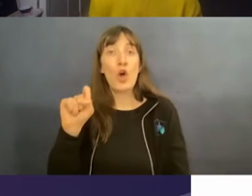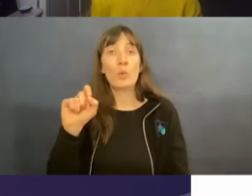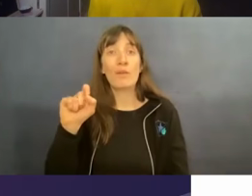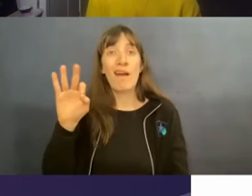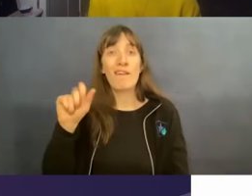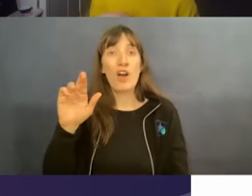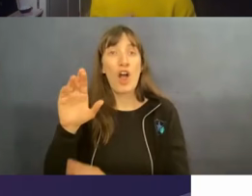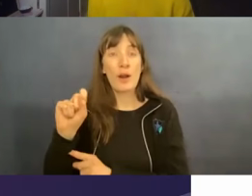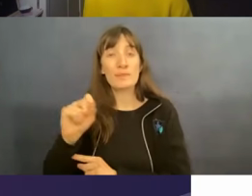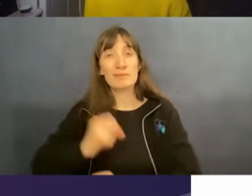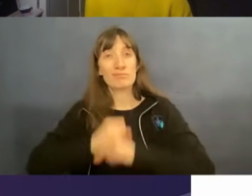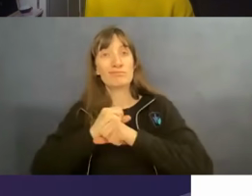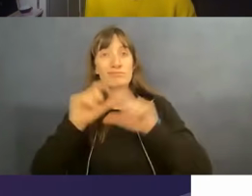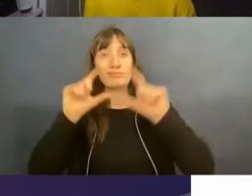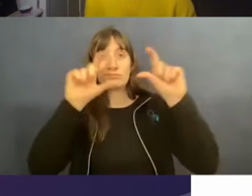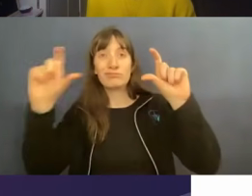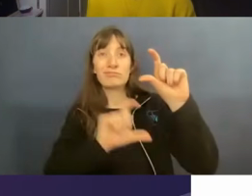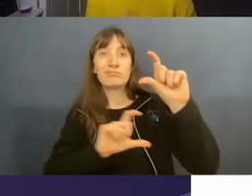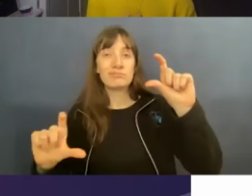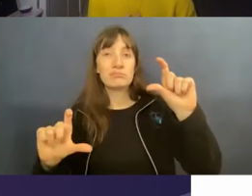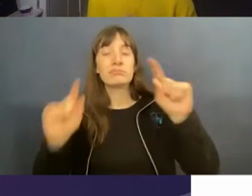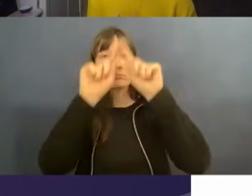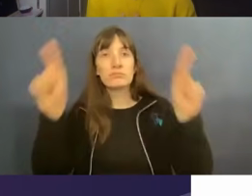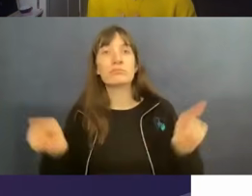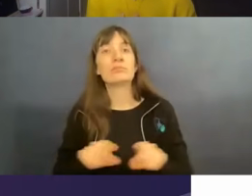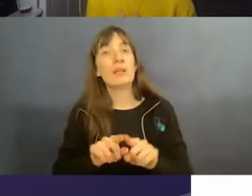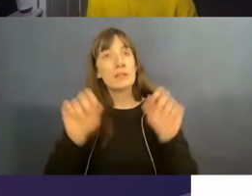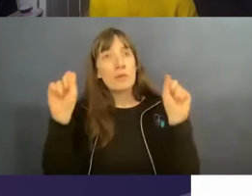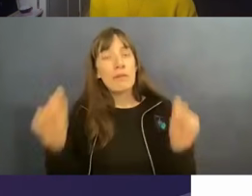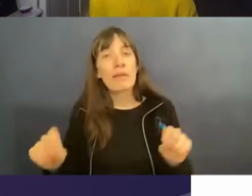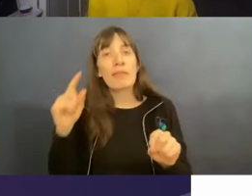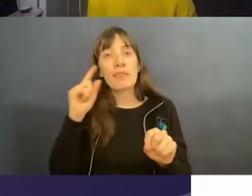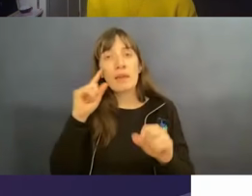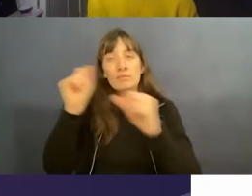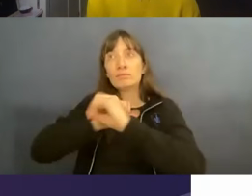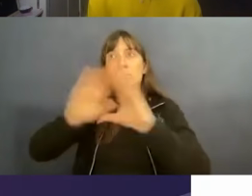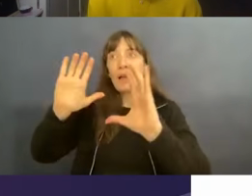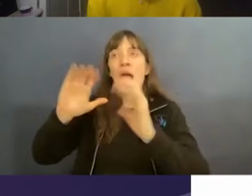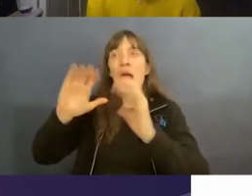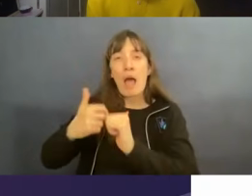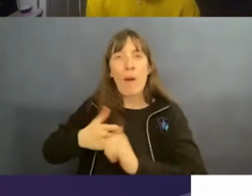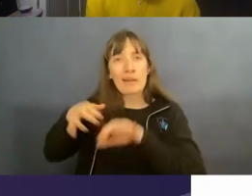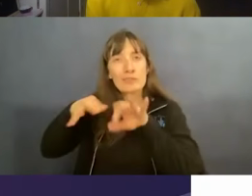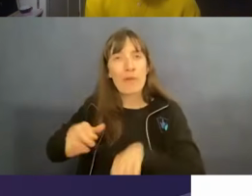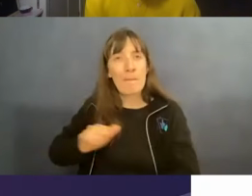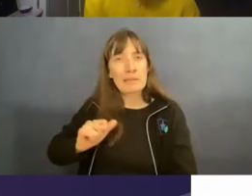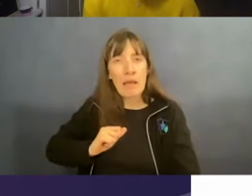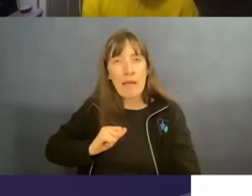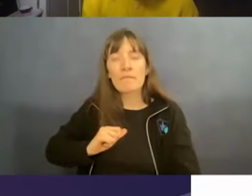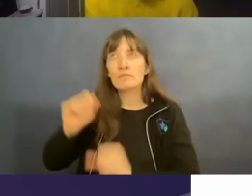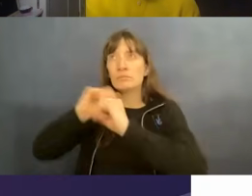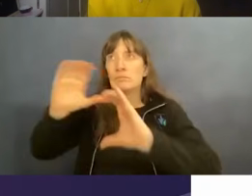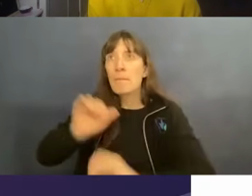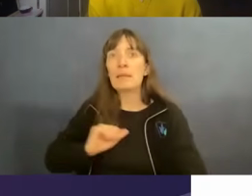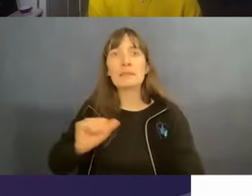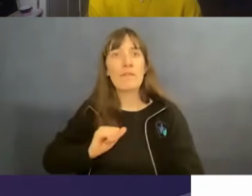help with that self-esteem, help them kind of think of their own self-conception of who they are in terms of, their own